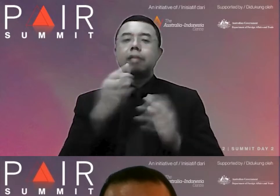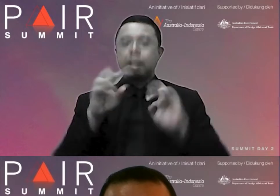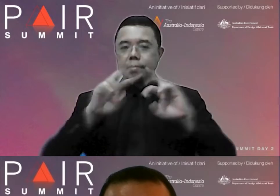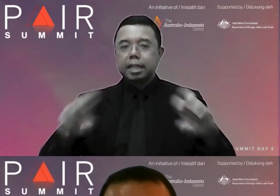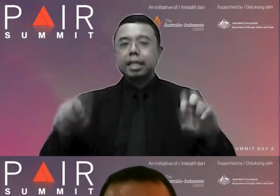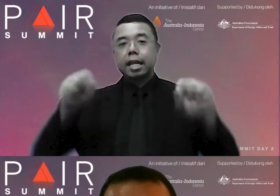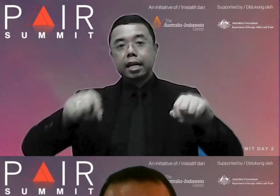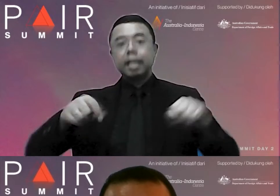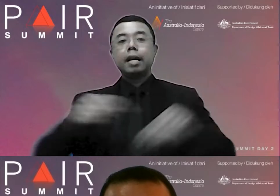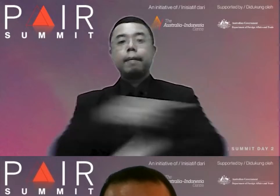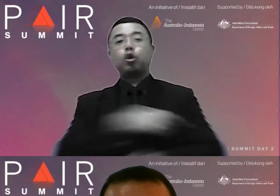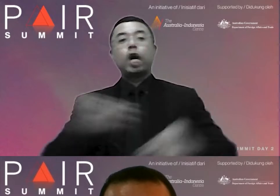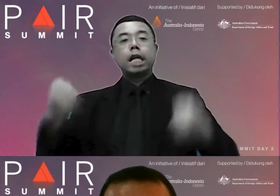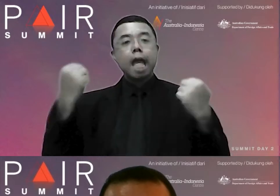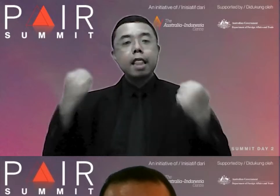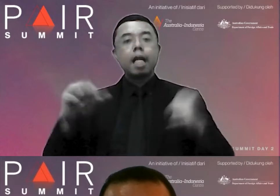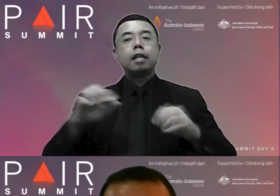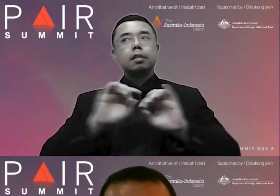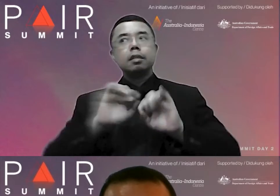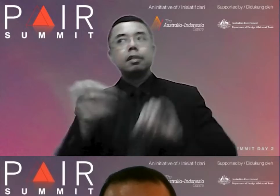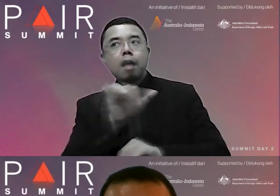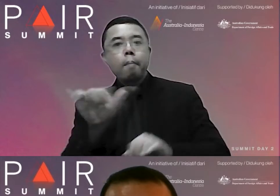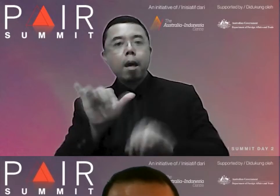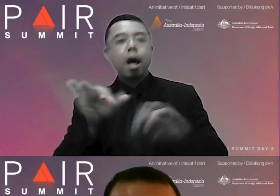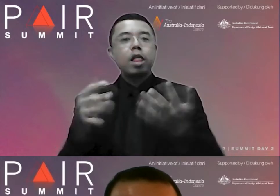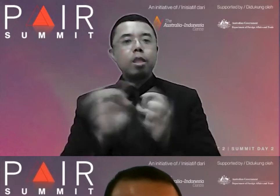Perhaps Ansariadi, to you first, and then to you, Simon.